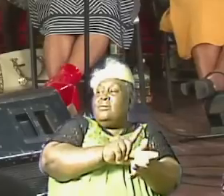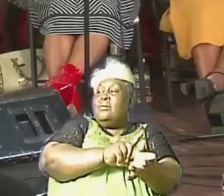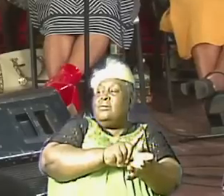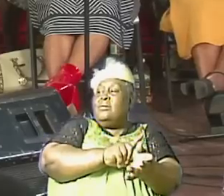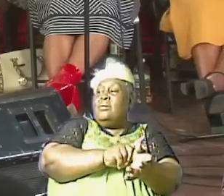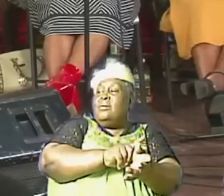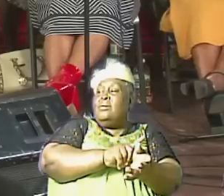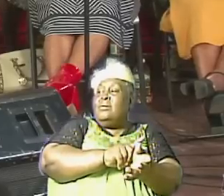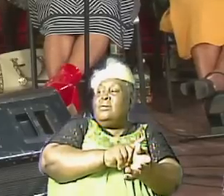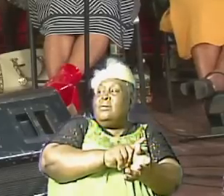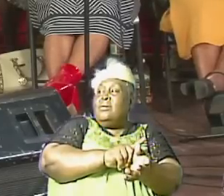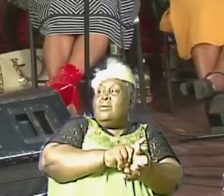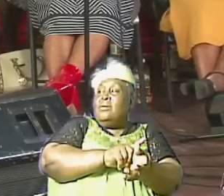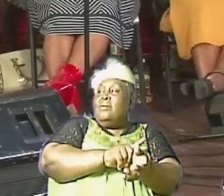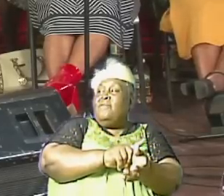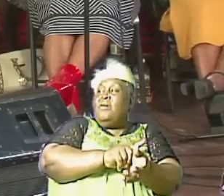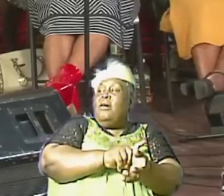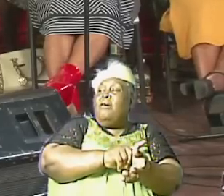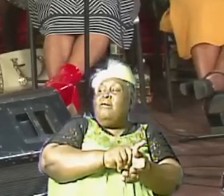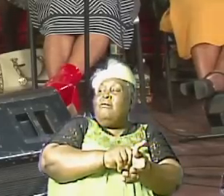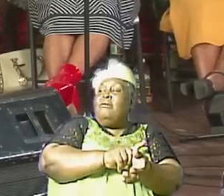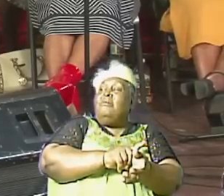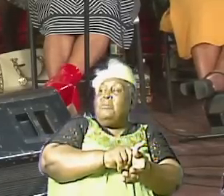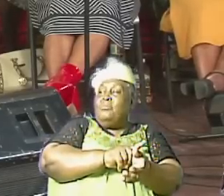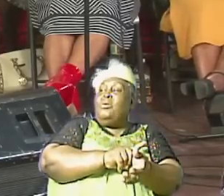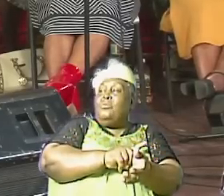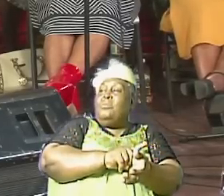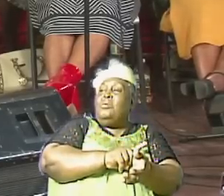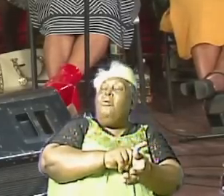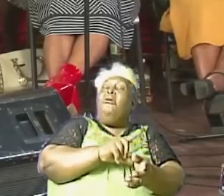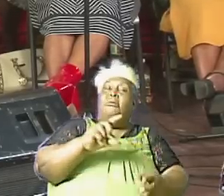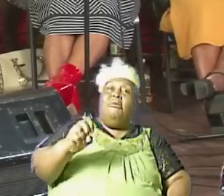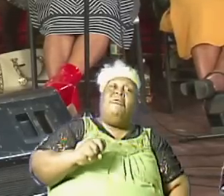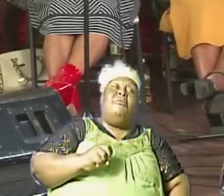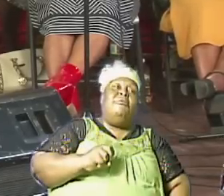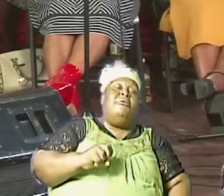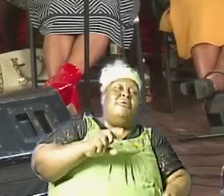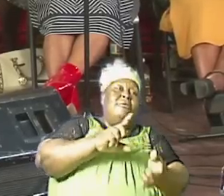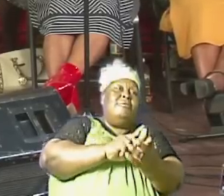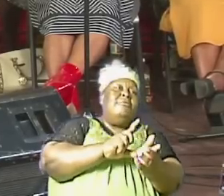5, the last clause of verse 5. Or he said,